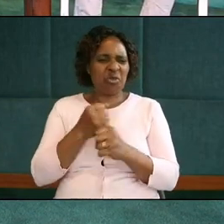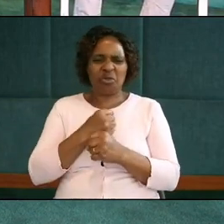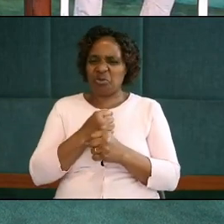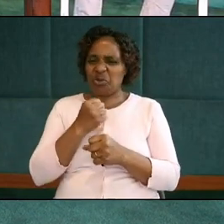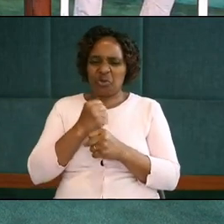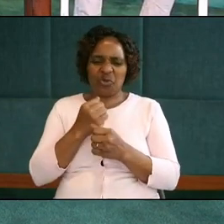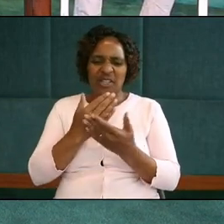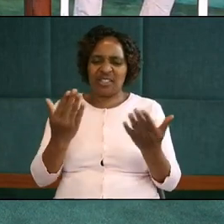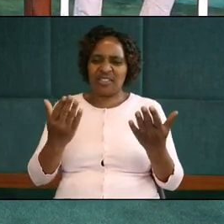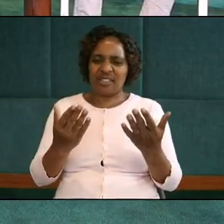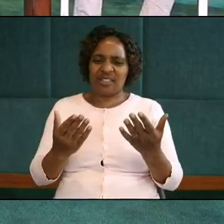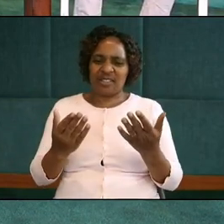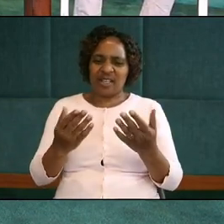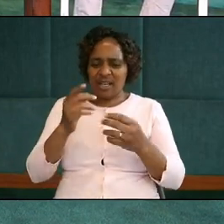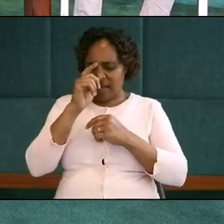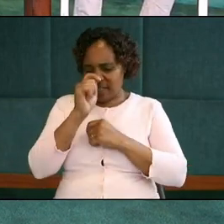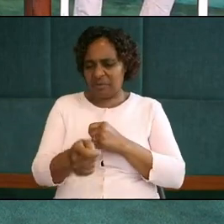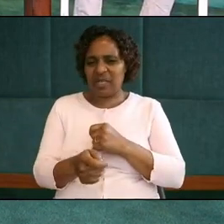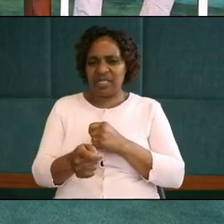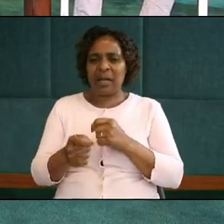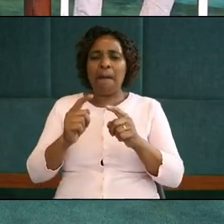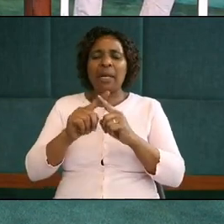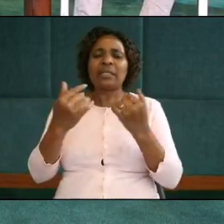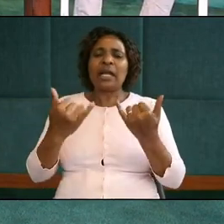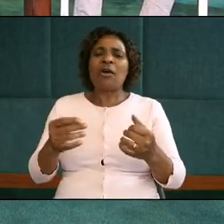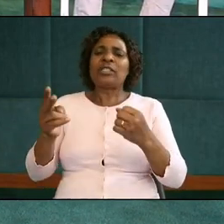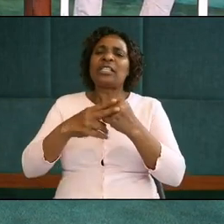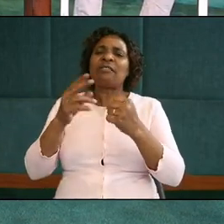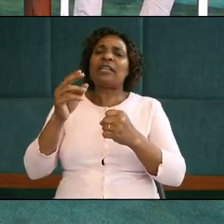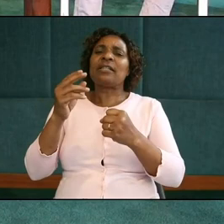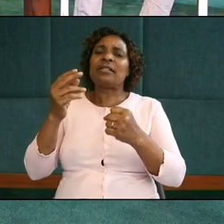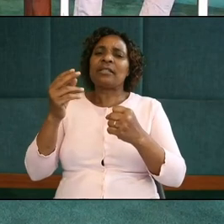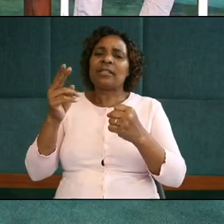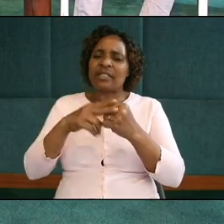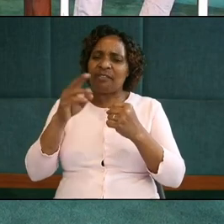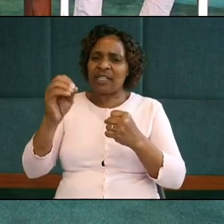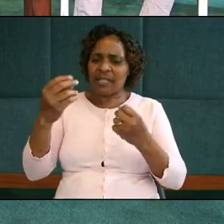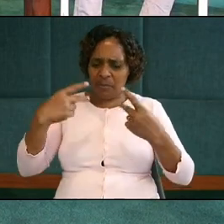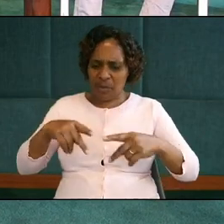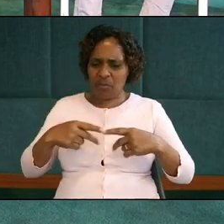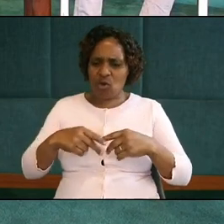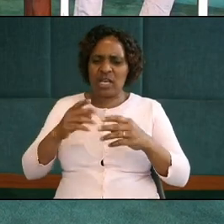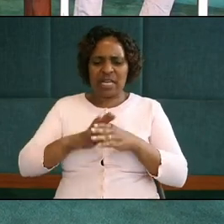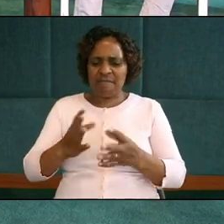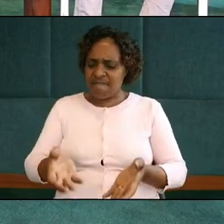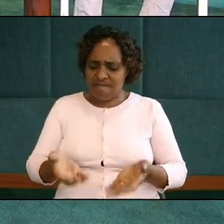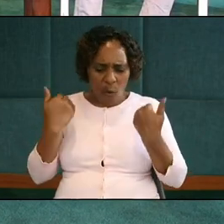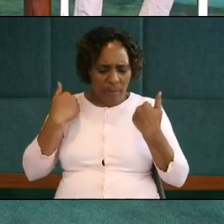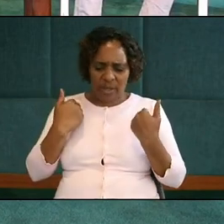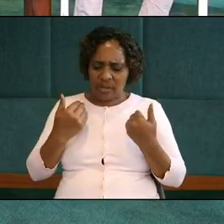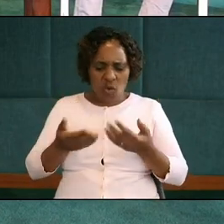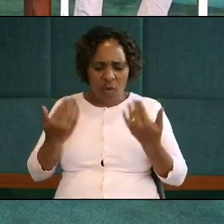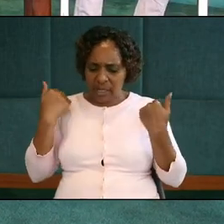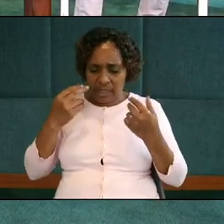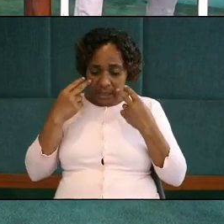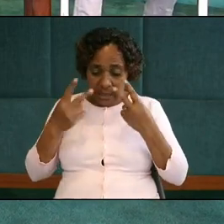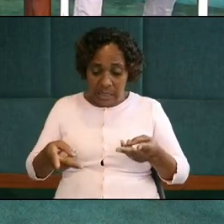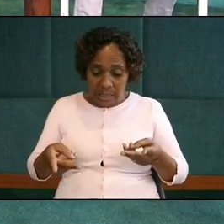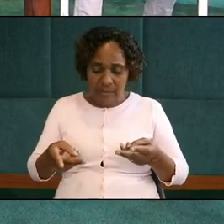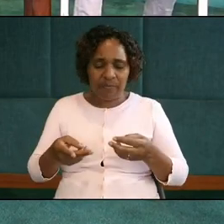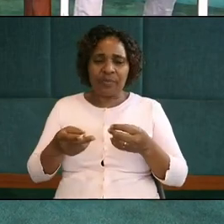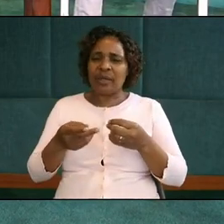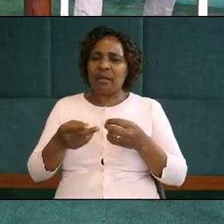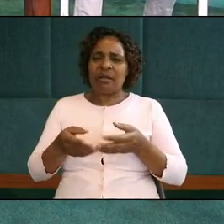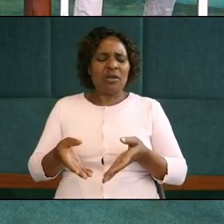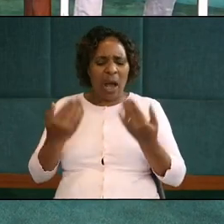things, you know. You'd have a bit more respect. But now you're 70 people and you're thinking, I'm wondering, how did they get...